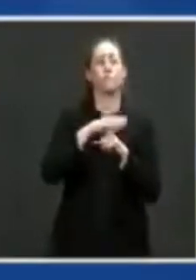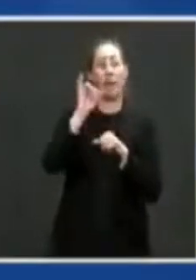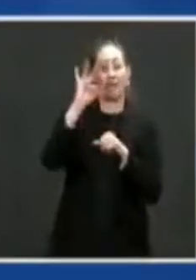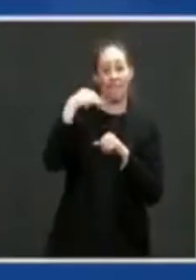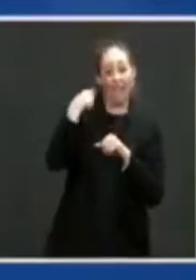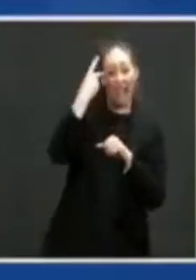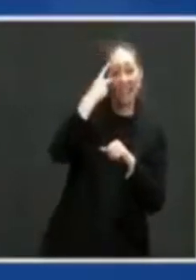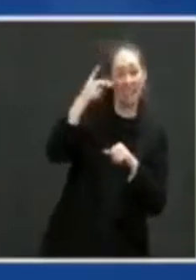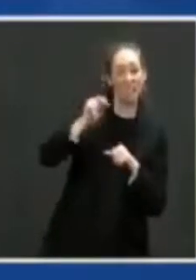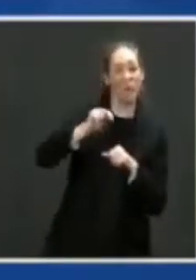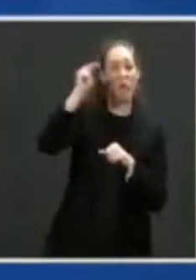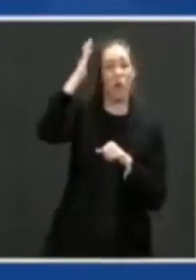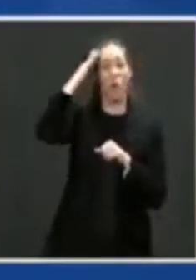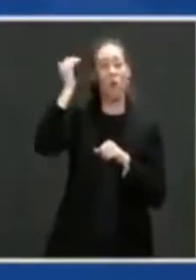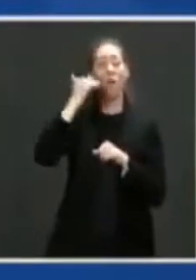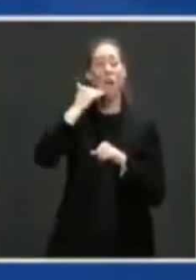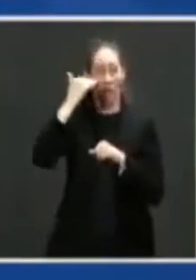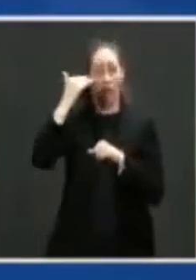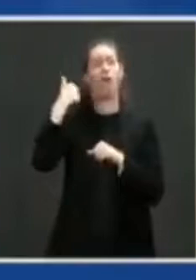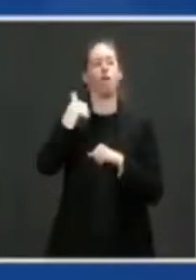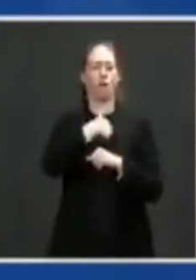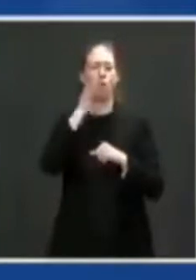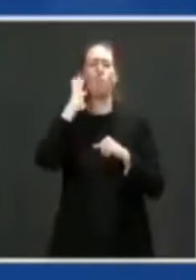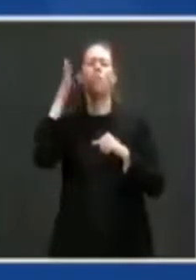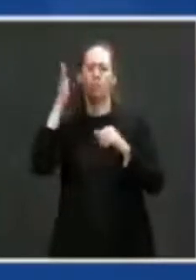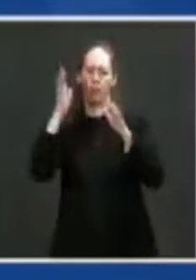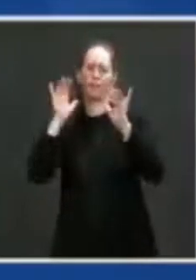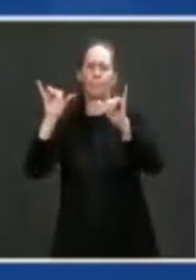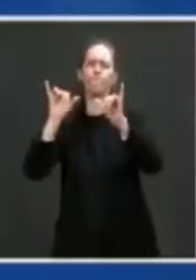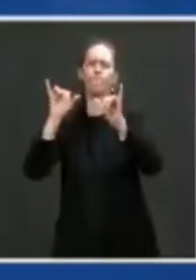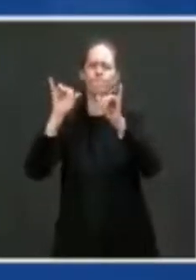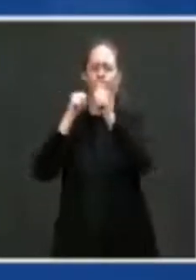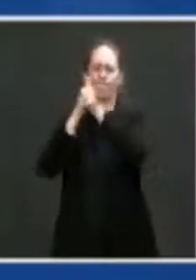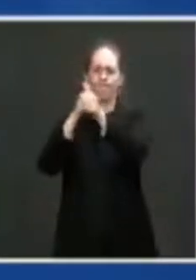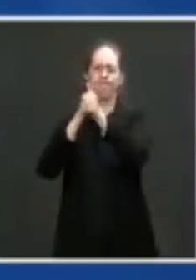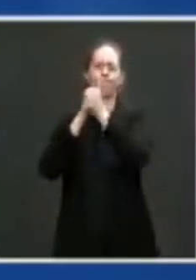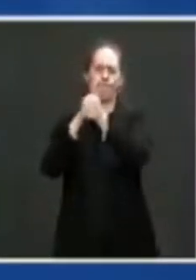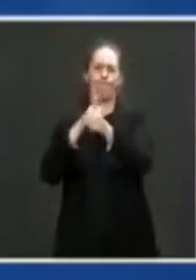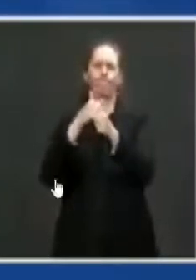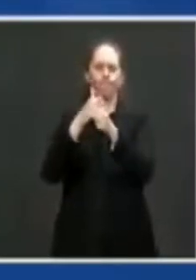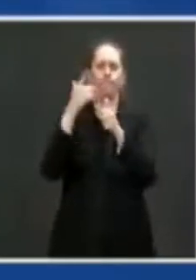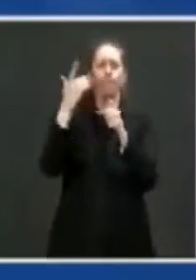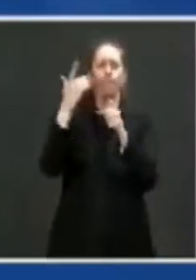We will respond accordingly. But I'm also prepared.